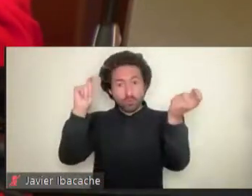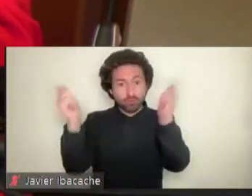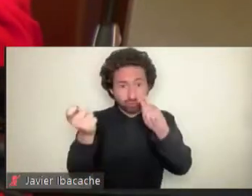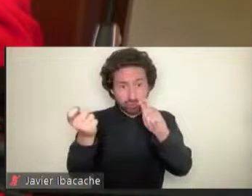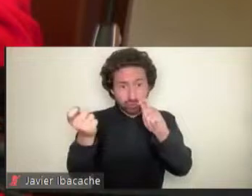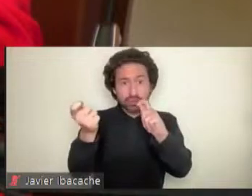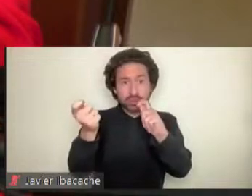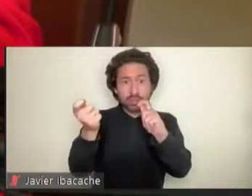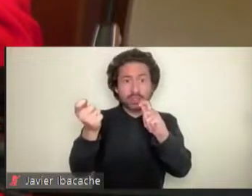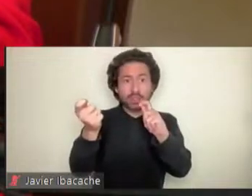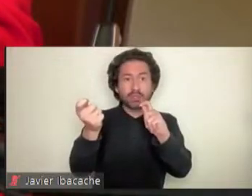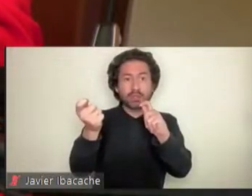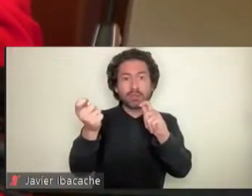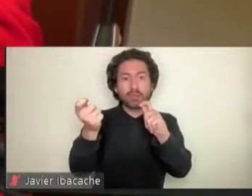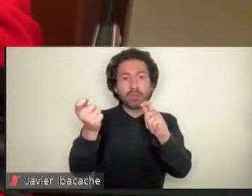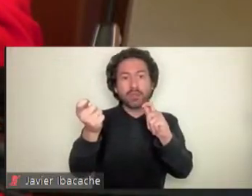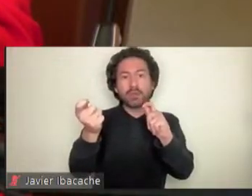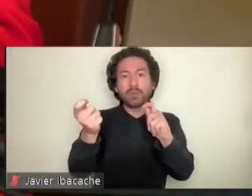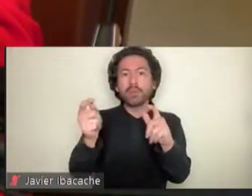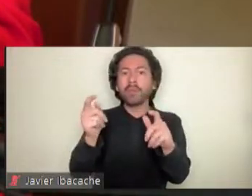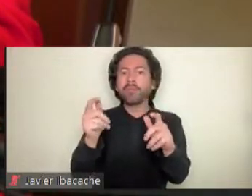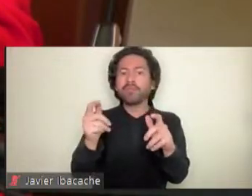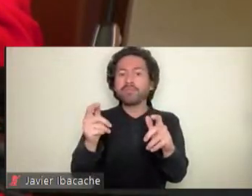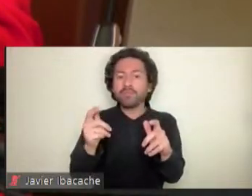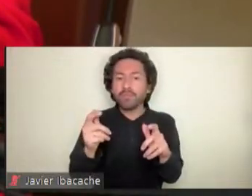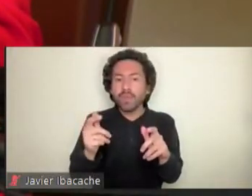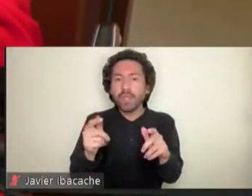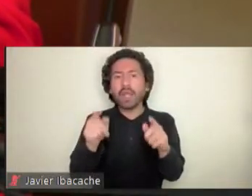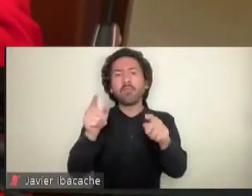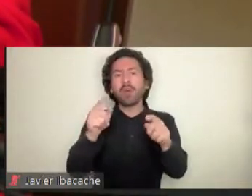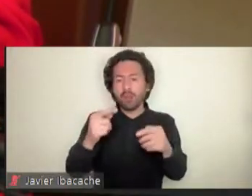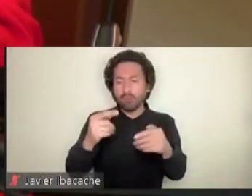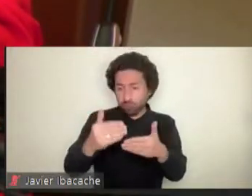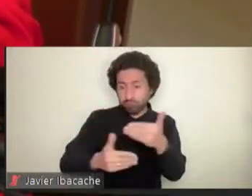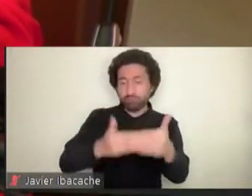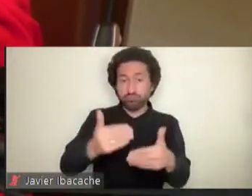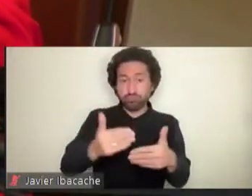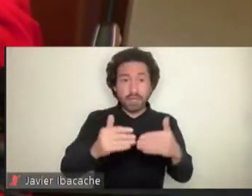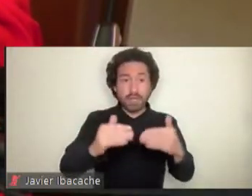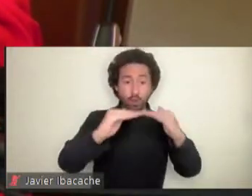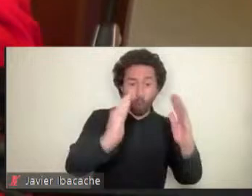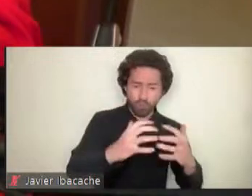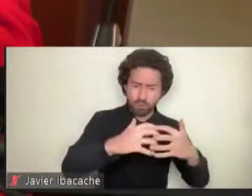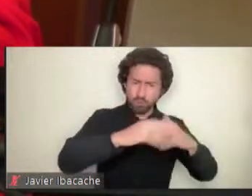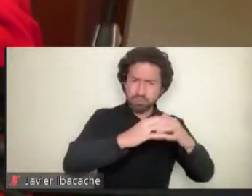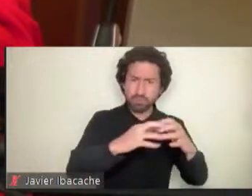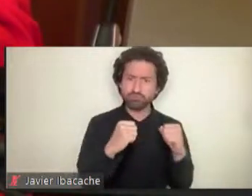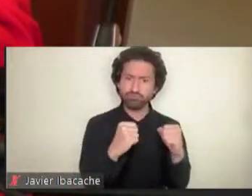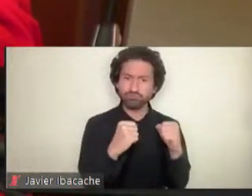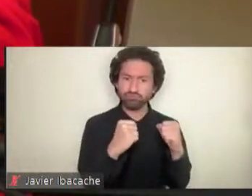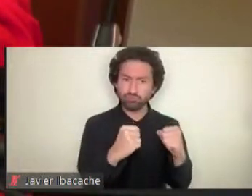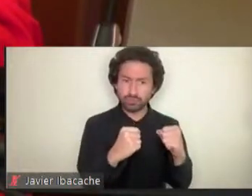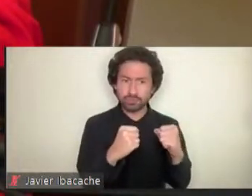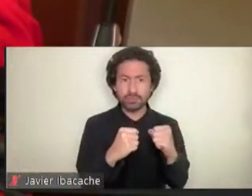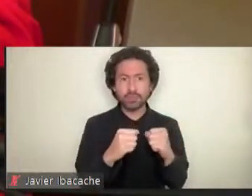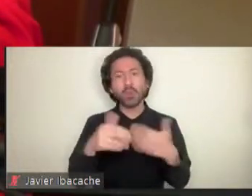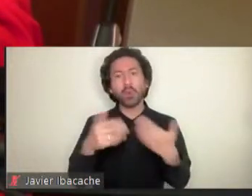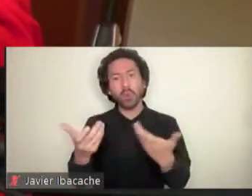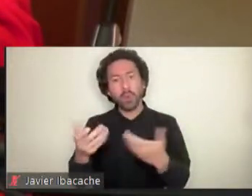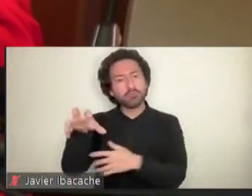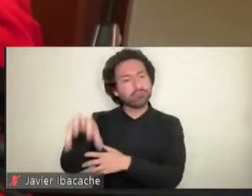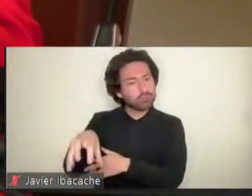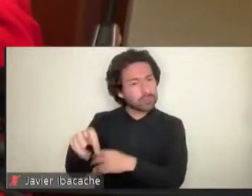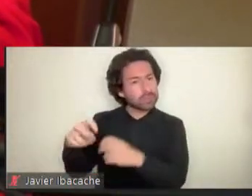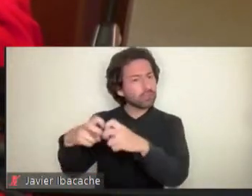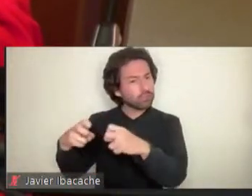roof-to-reef program looking to build resilience in our infrastructure, developing the green energy sector, establishment of a